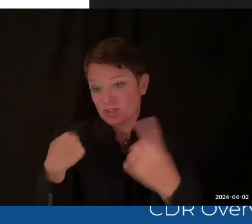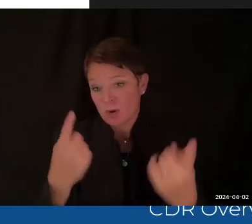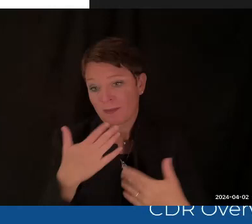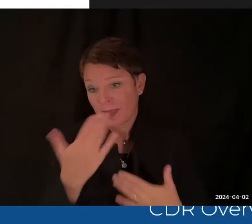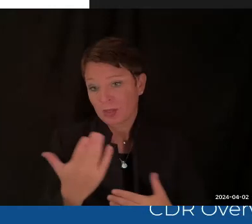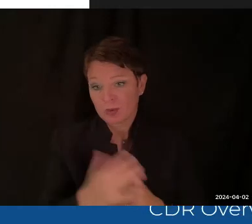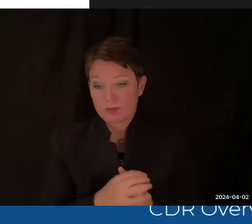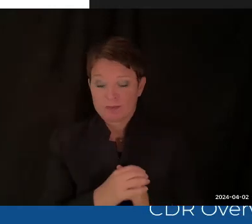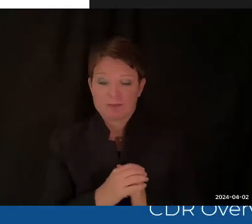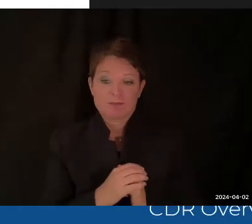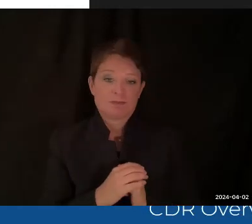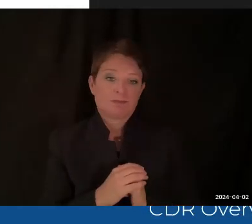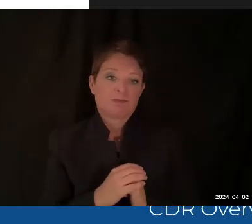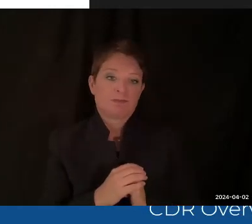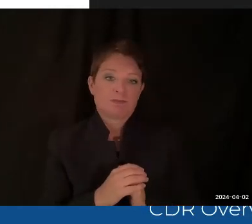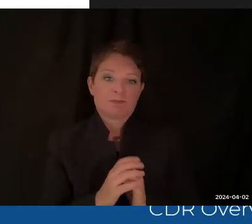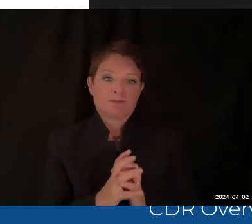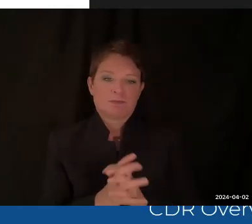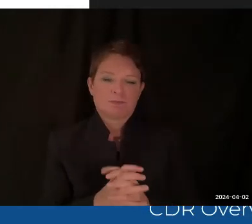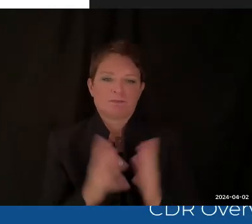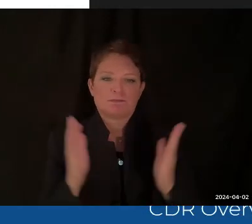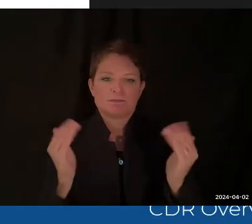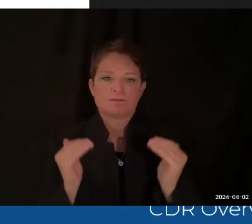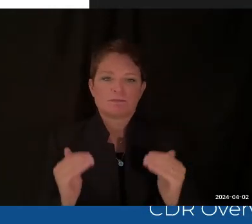you. Okay.